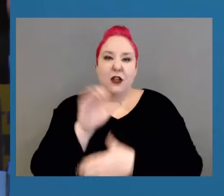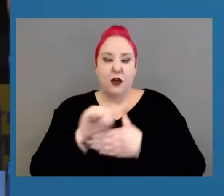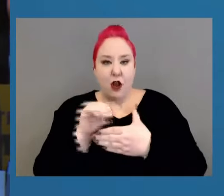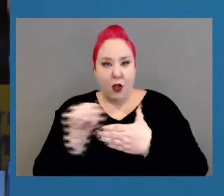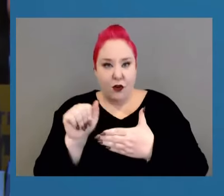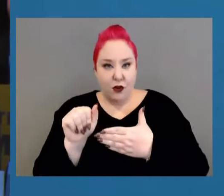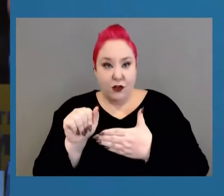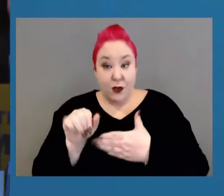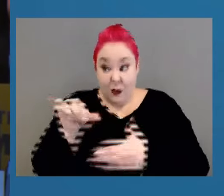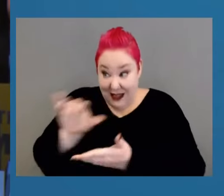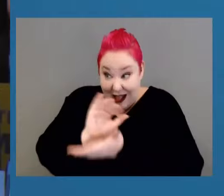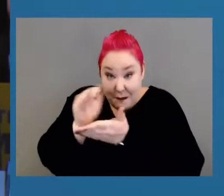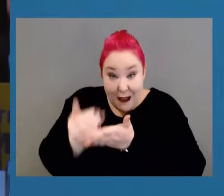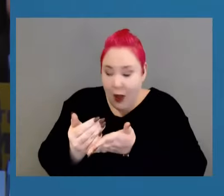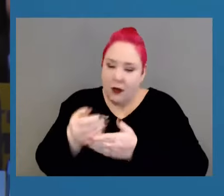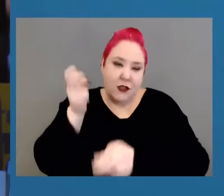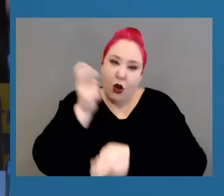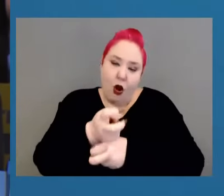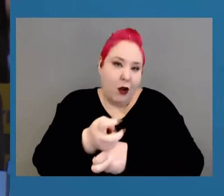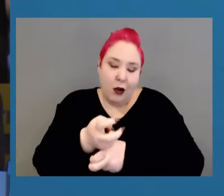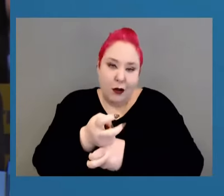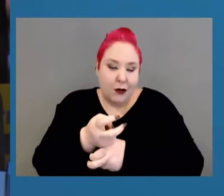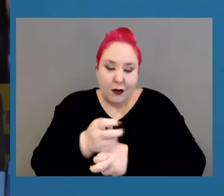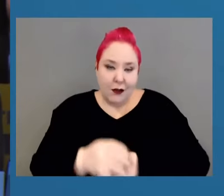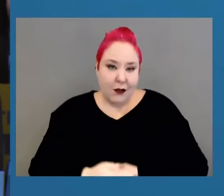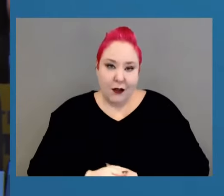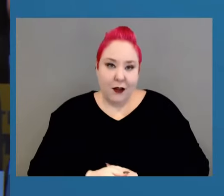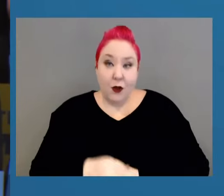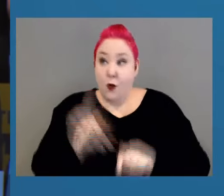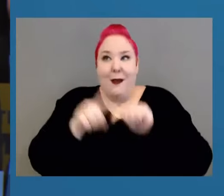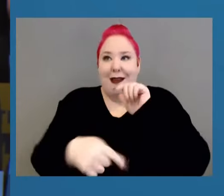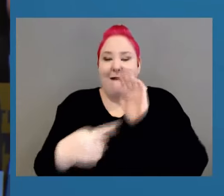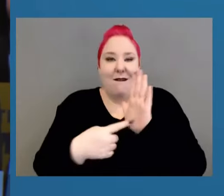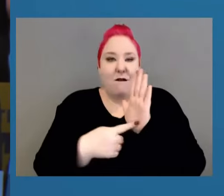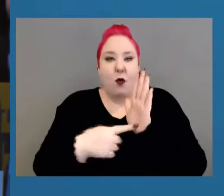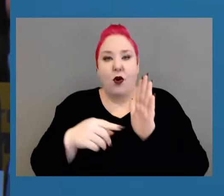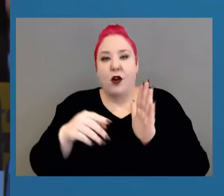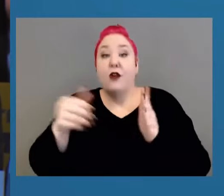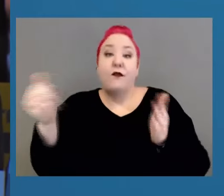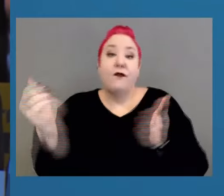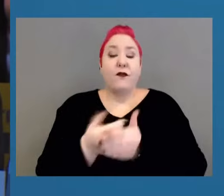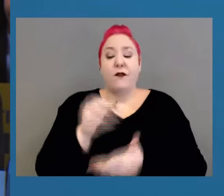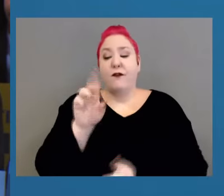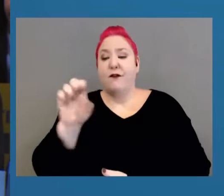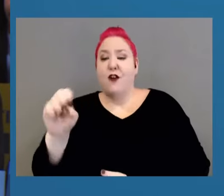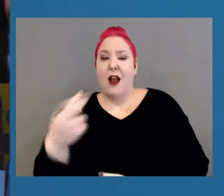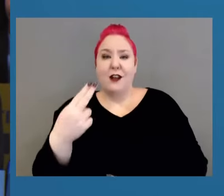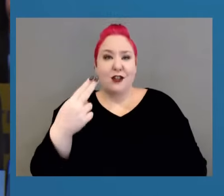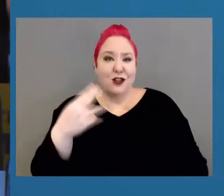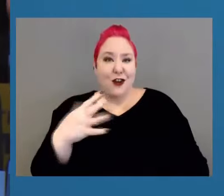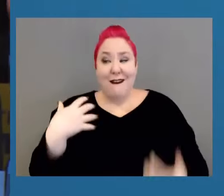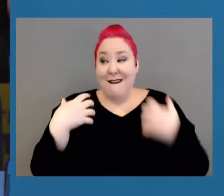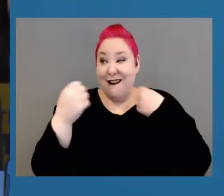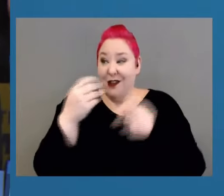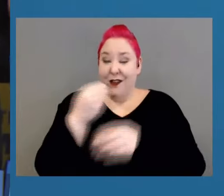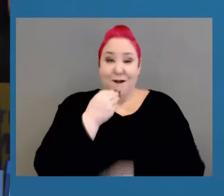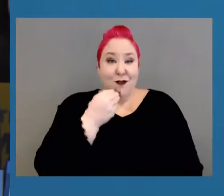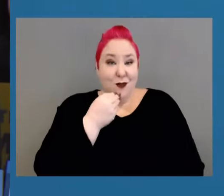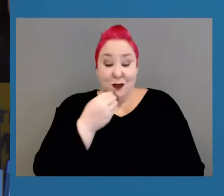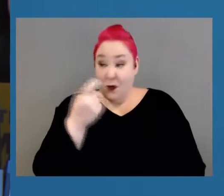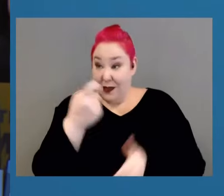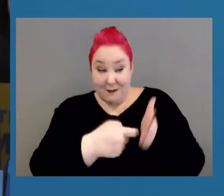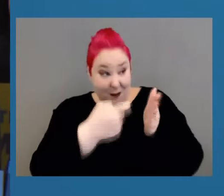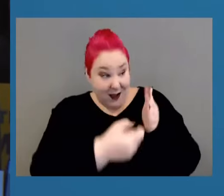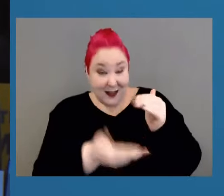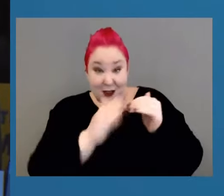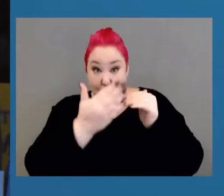keep up. We can't always afford fresh foods or healthier foods. And with prices going up,